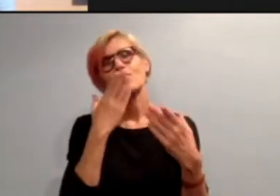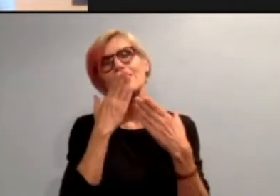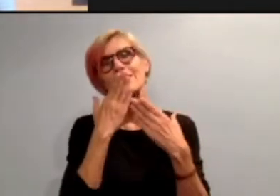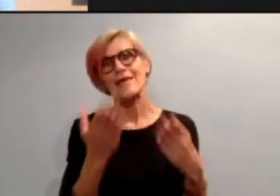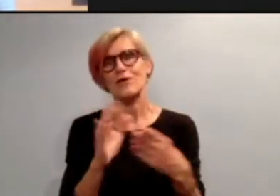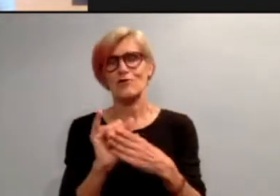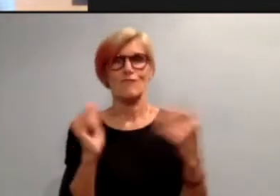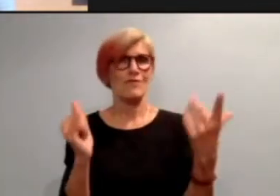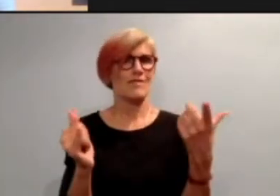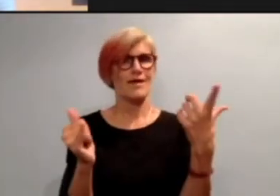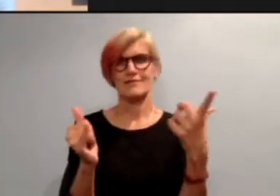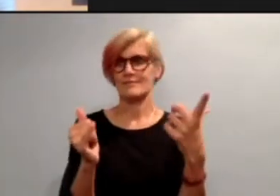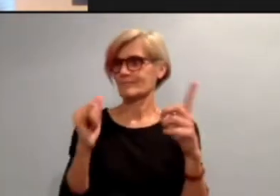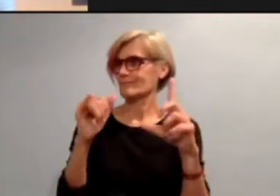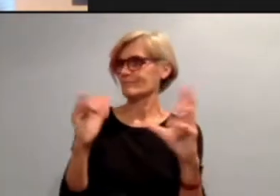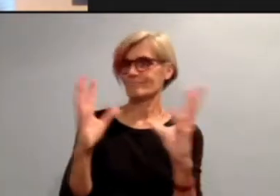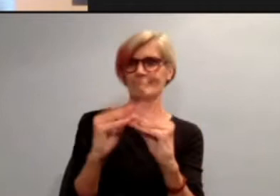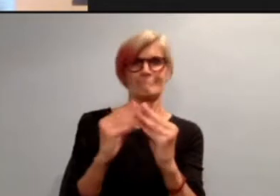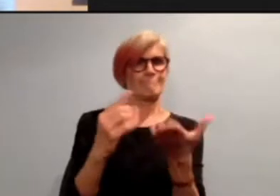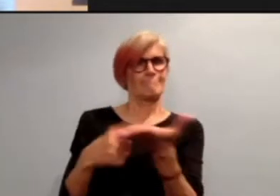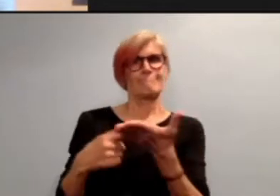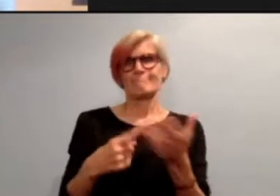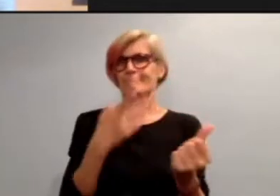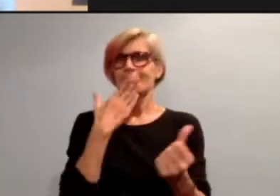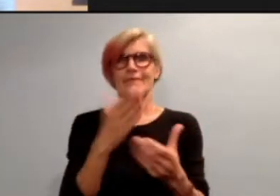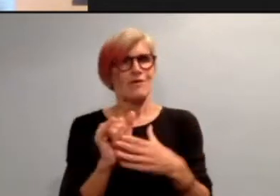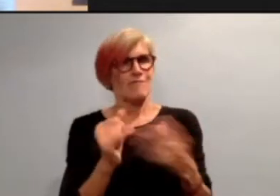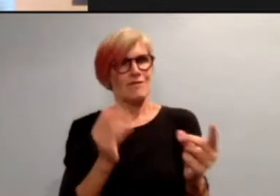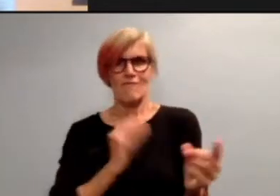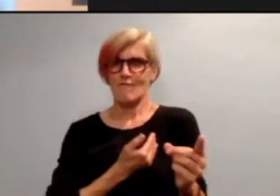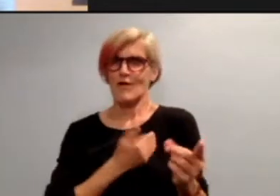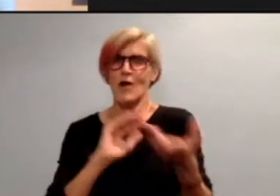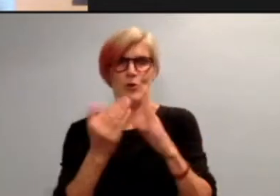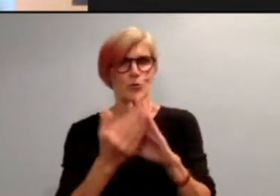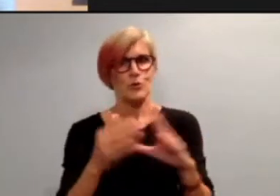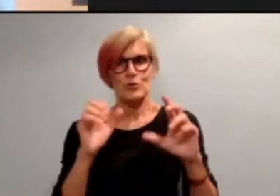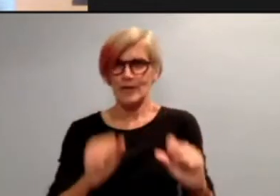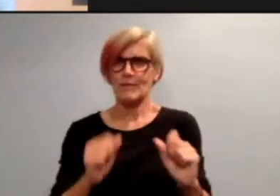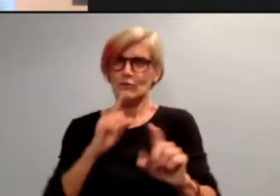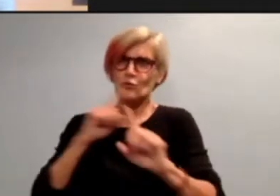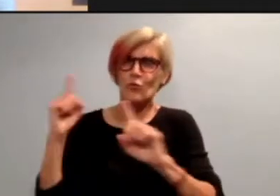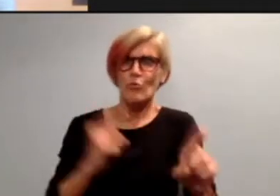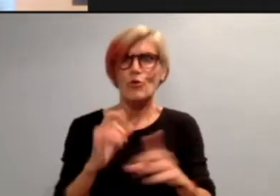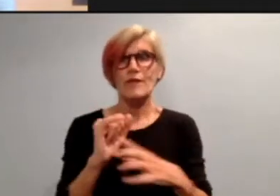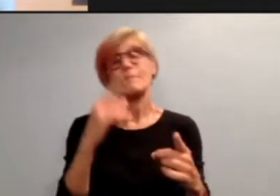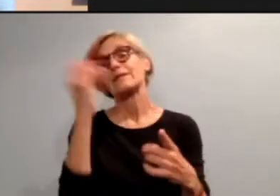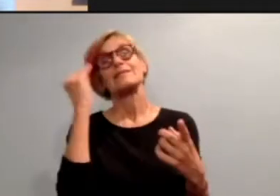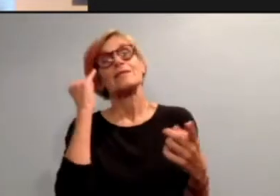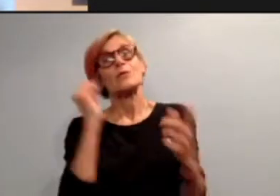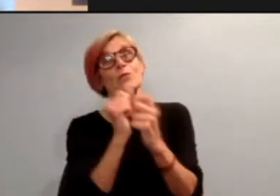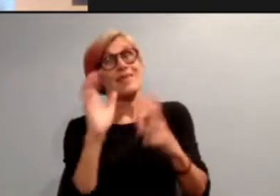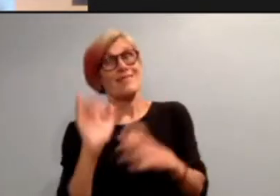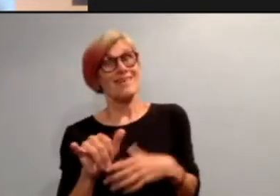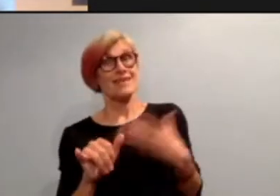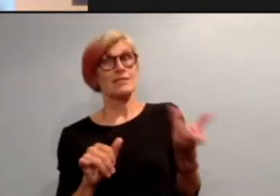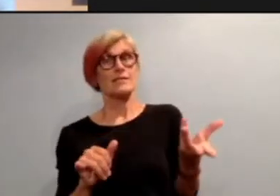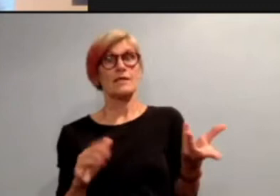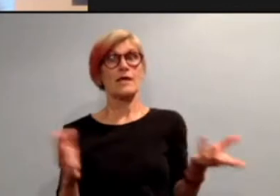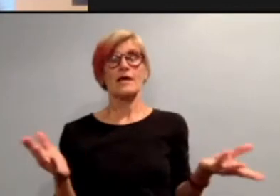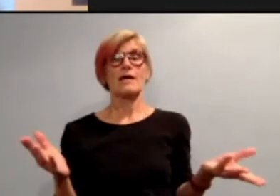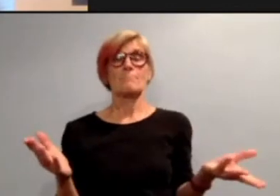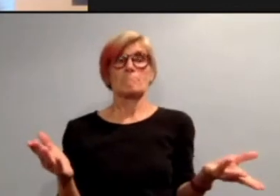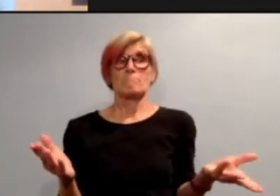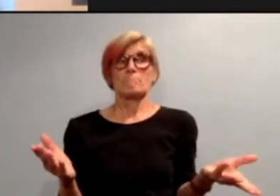that platform, right? Thank you for giving that platform for our community to be able to report this, because if it wasn't for that platform, I don't